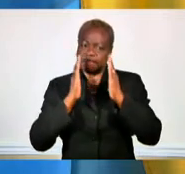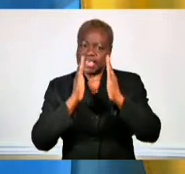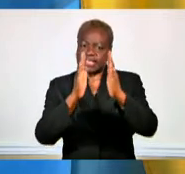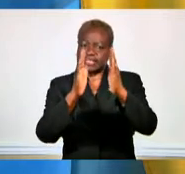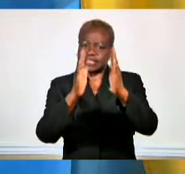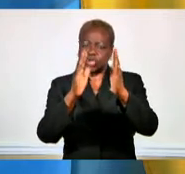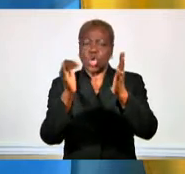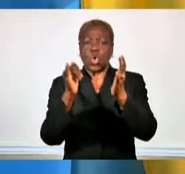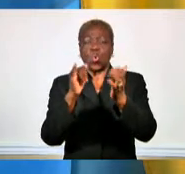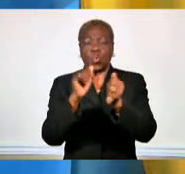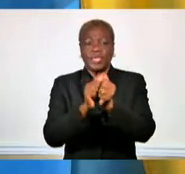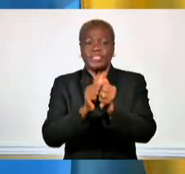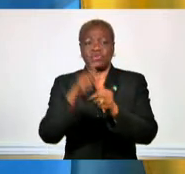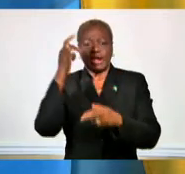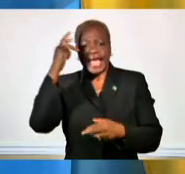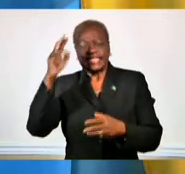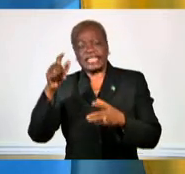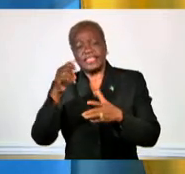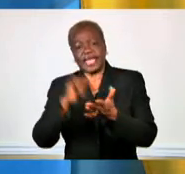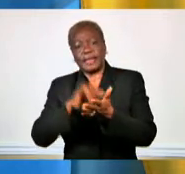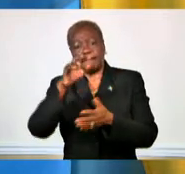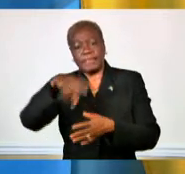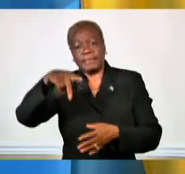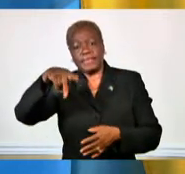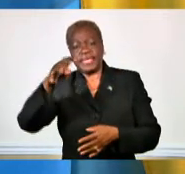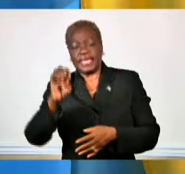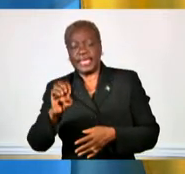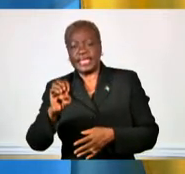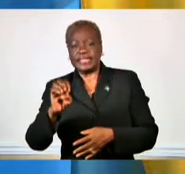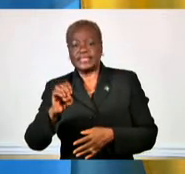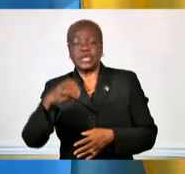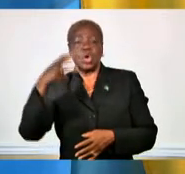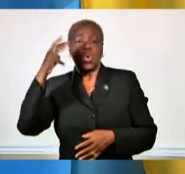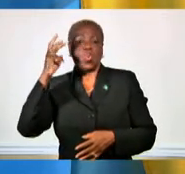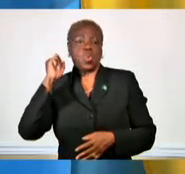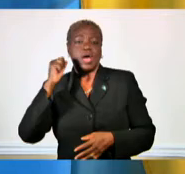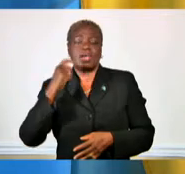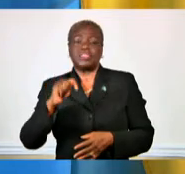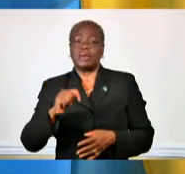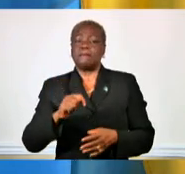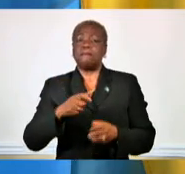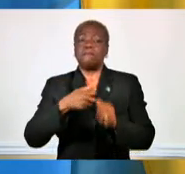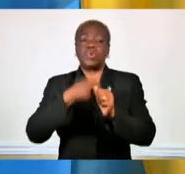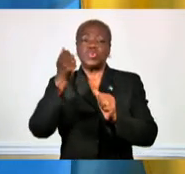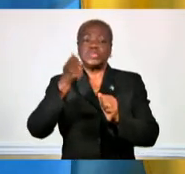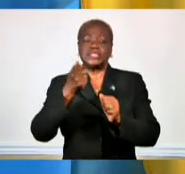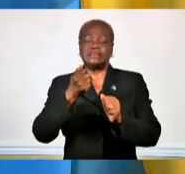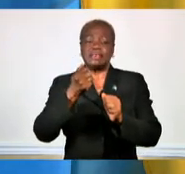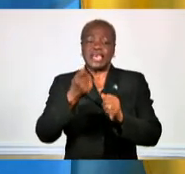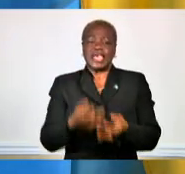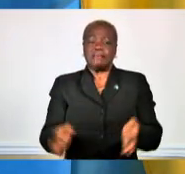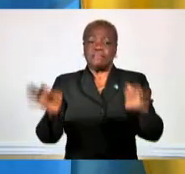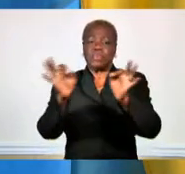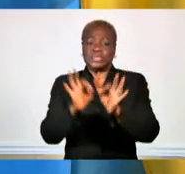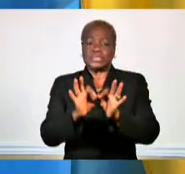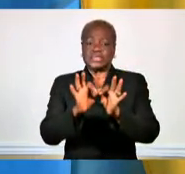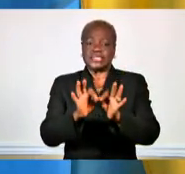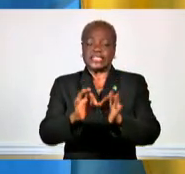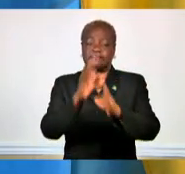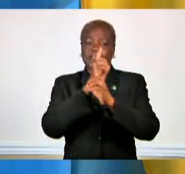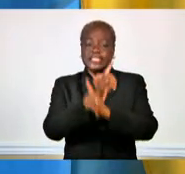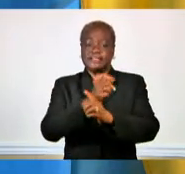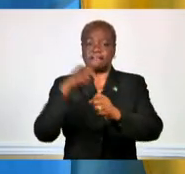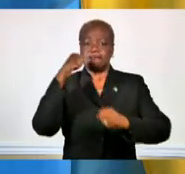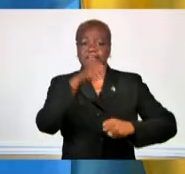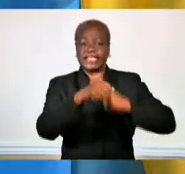with the realization that PPEs were among the most vital defenses in fighting the